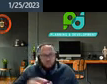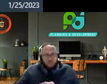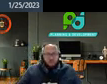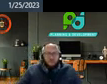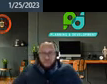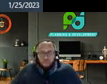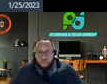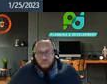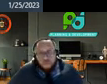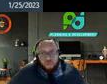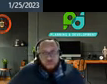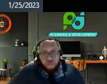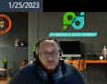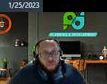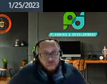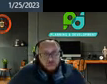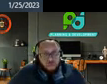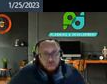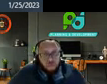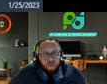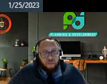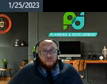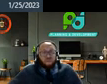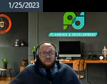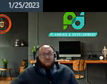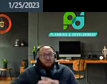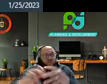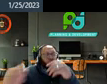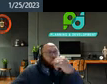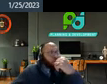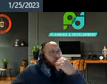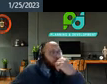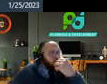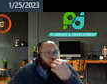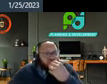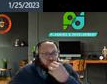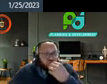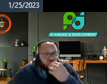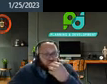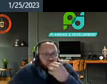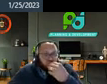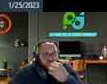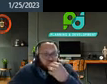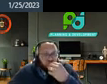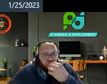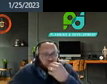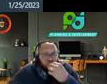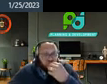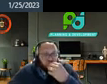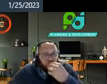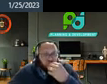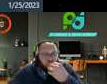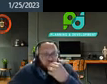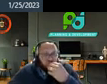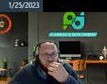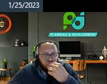Wednesday the 15th. So a lot of opportunities to get involved in the review of the nominations and be part of the discussion with the Planning Commission